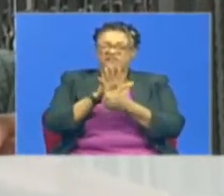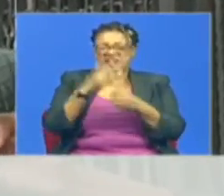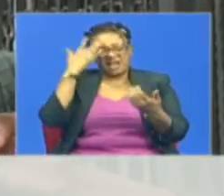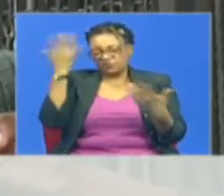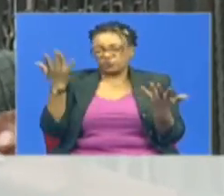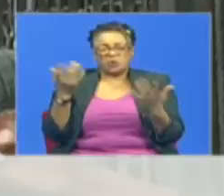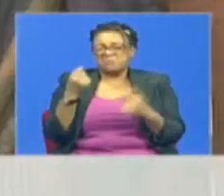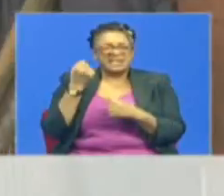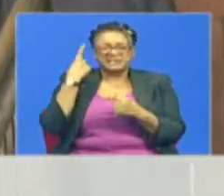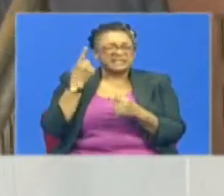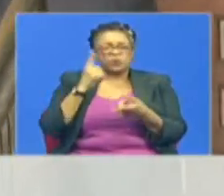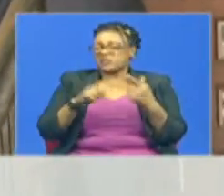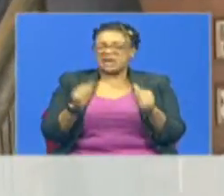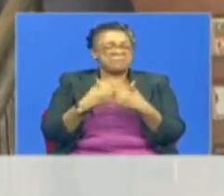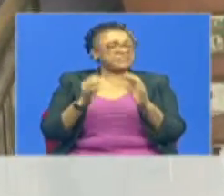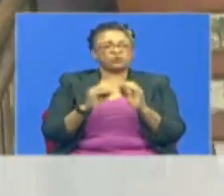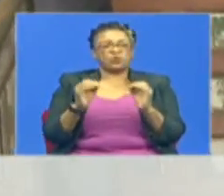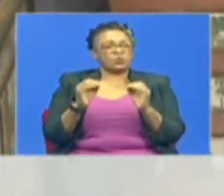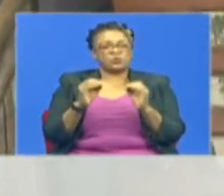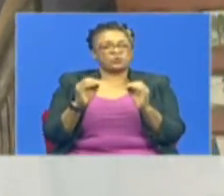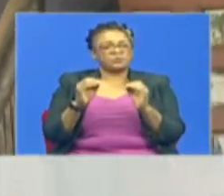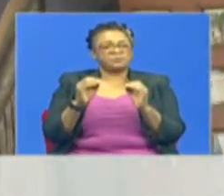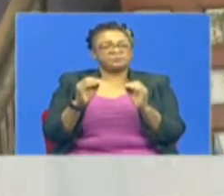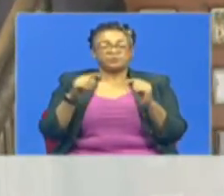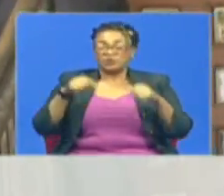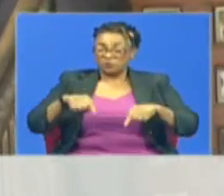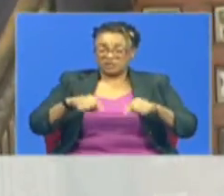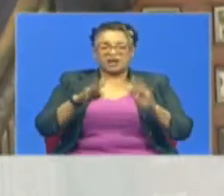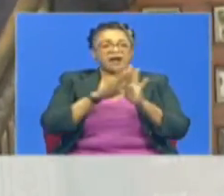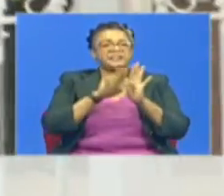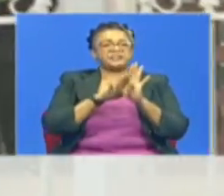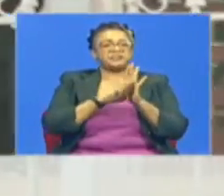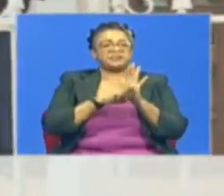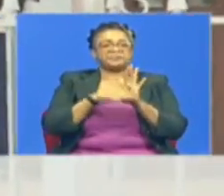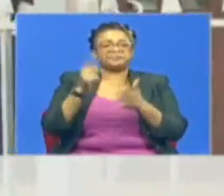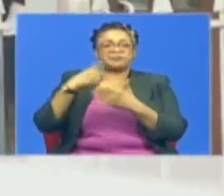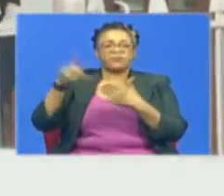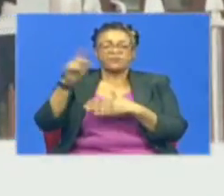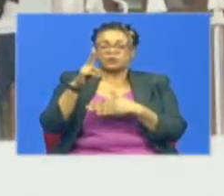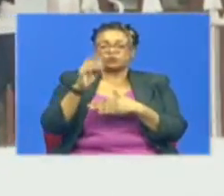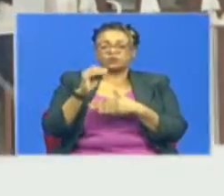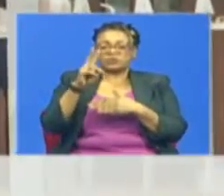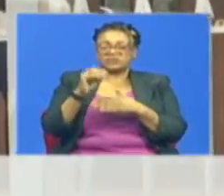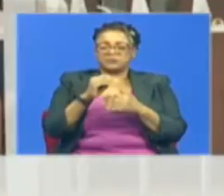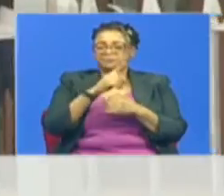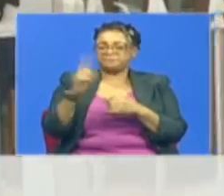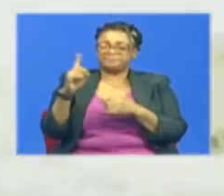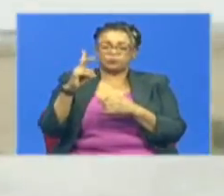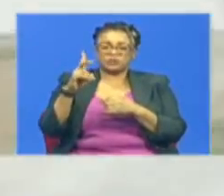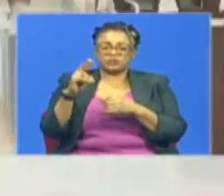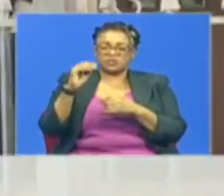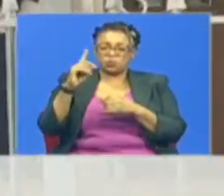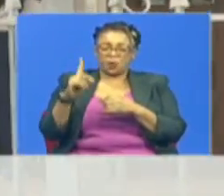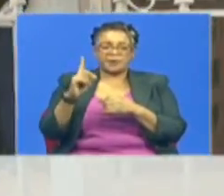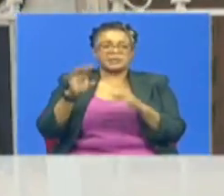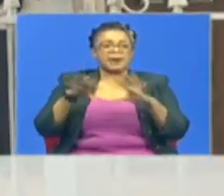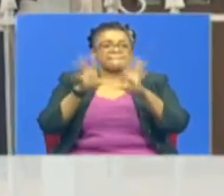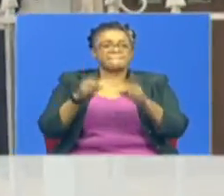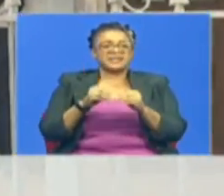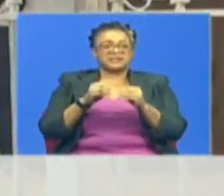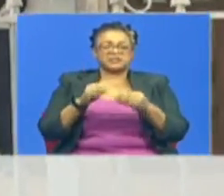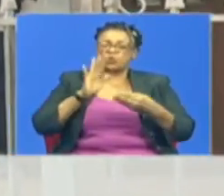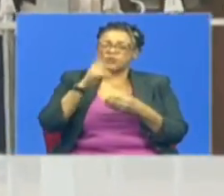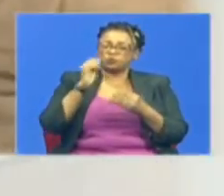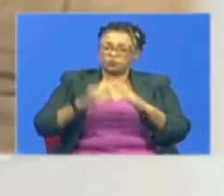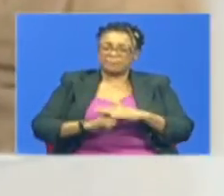understand what is happening. The day's agenda was the passage of the 2020-2021 budget. And in the minds of those who support